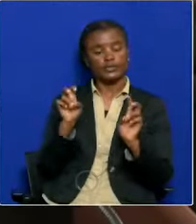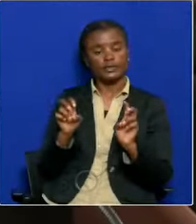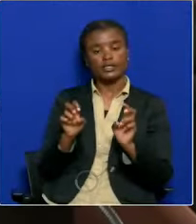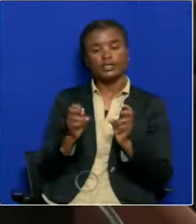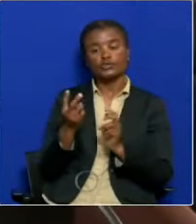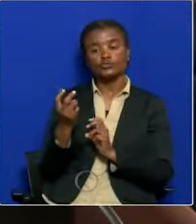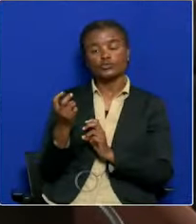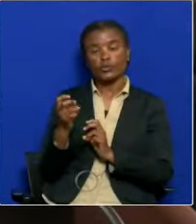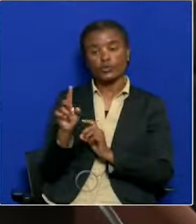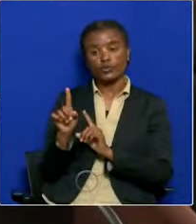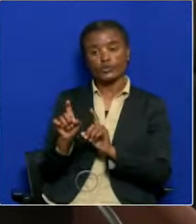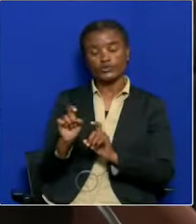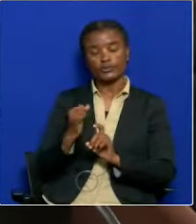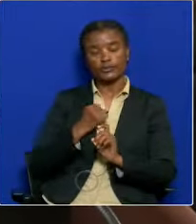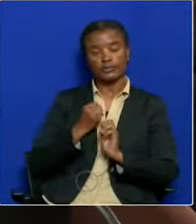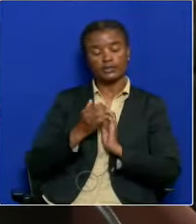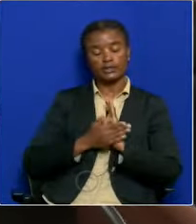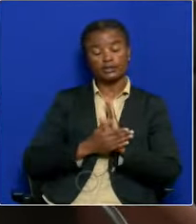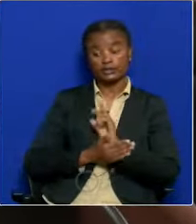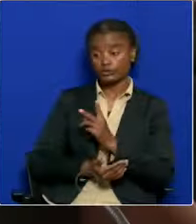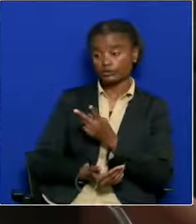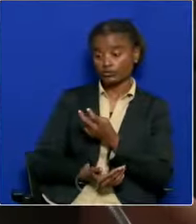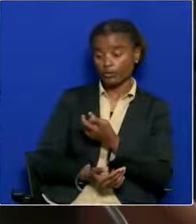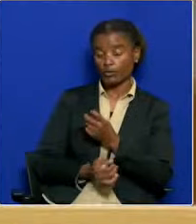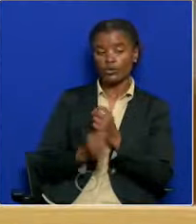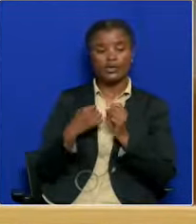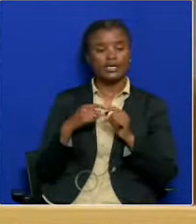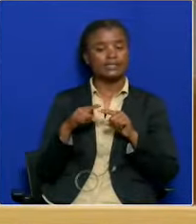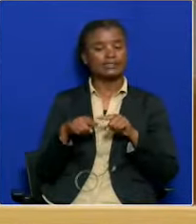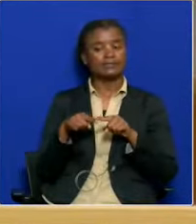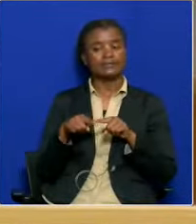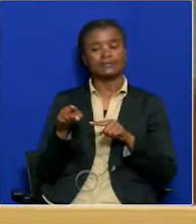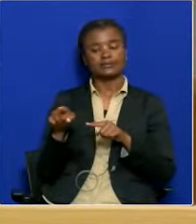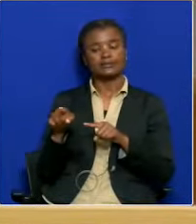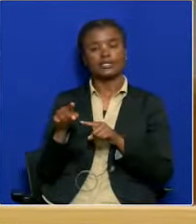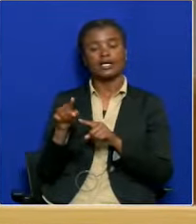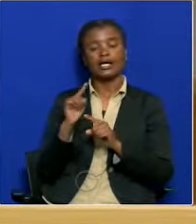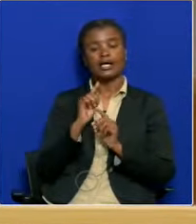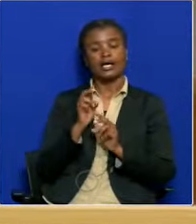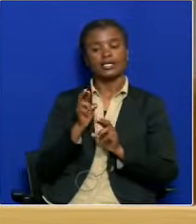questions. Yes. All right, thank you. Depending on the General's answers. Thank you.